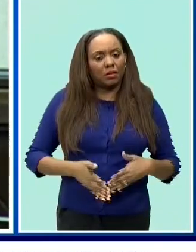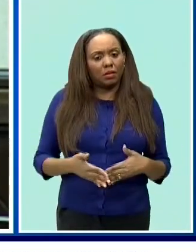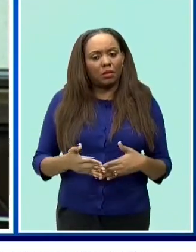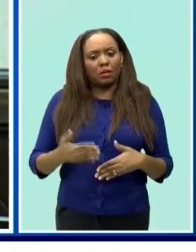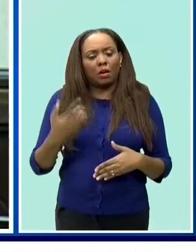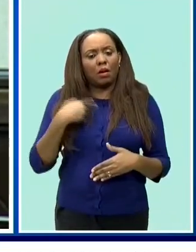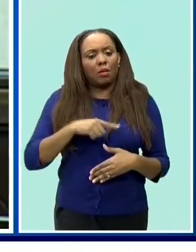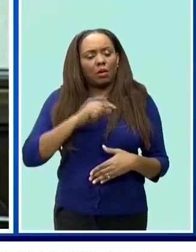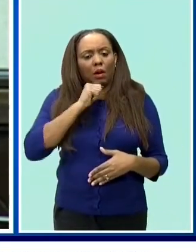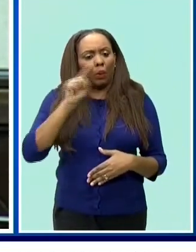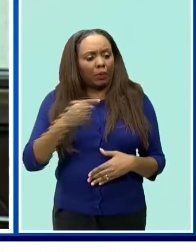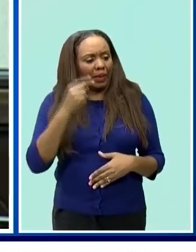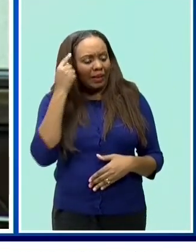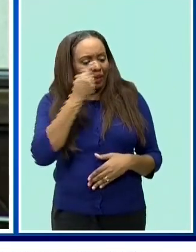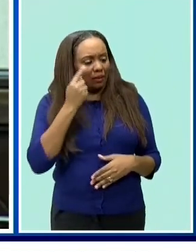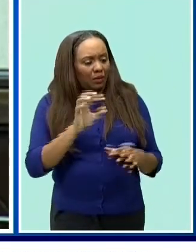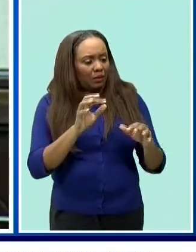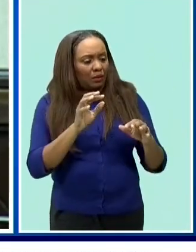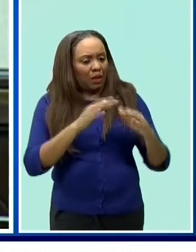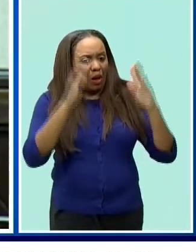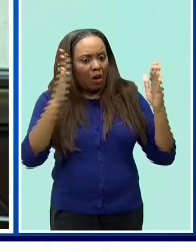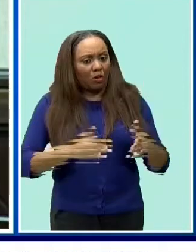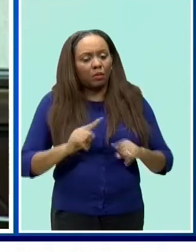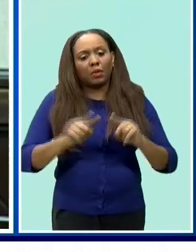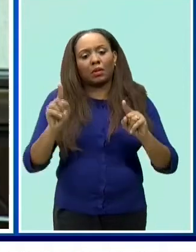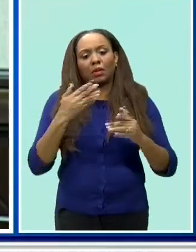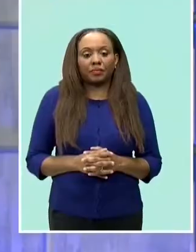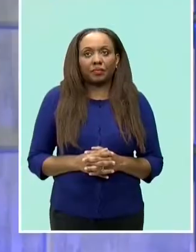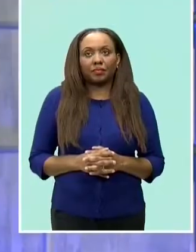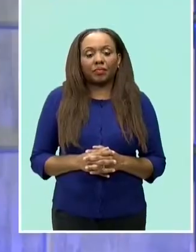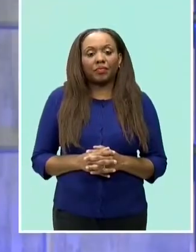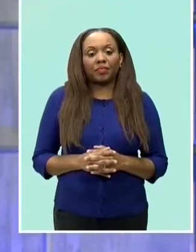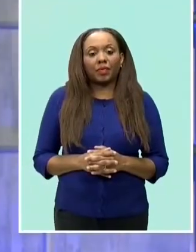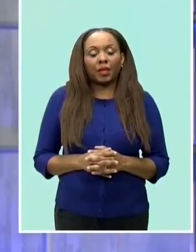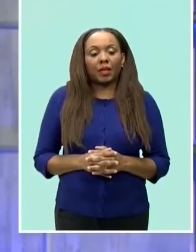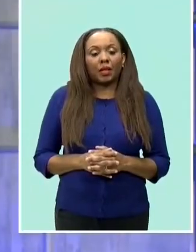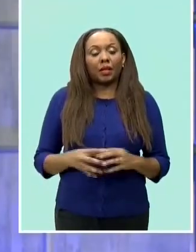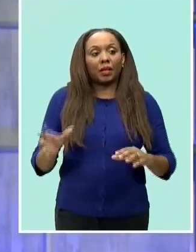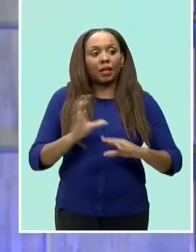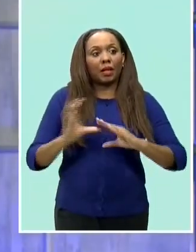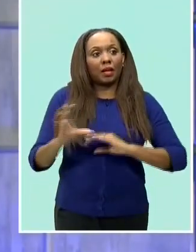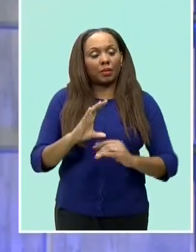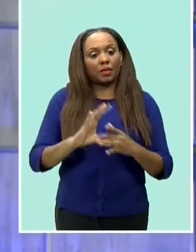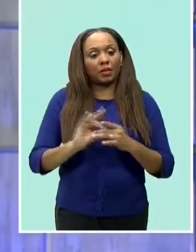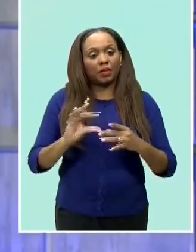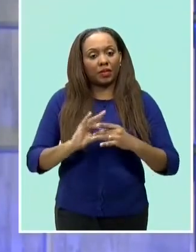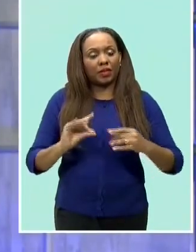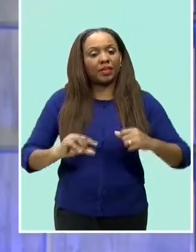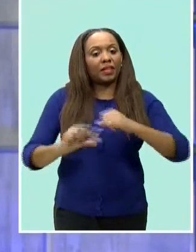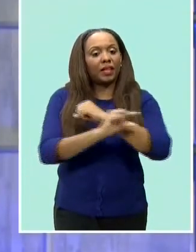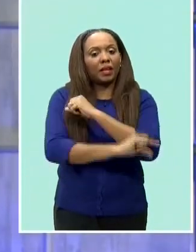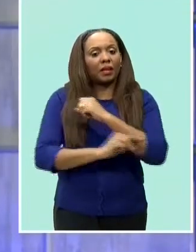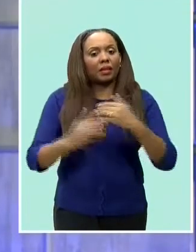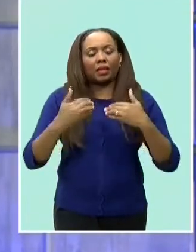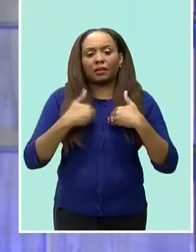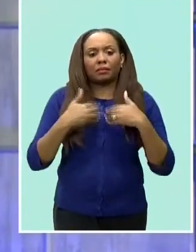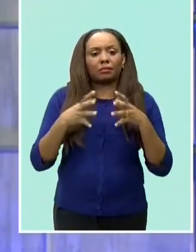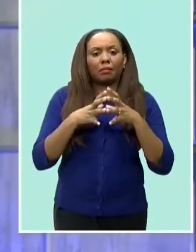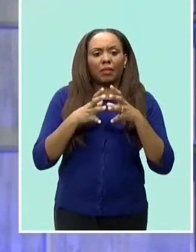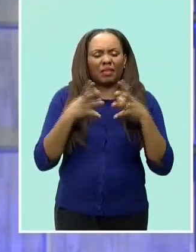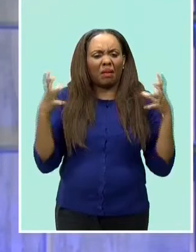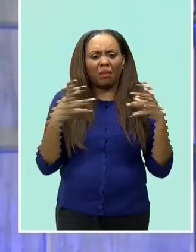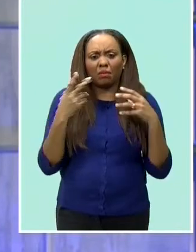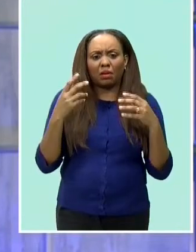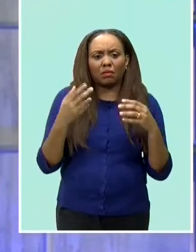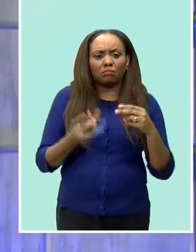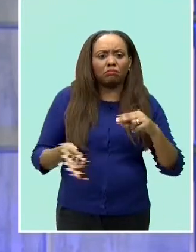of facilitating wholesome family life. Checking in with our regional neighbors now, Guyana has seen a notable increase